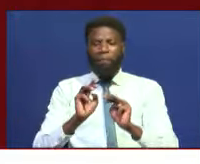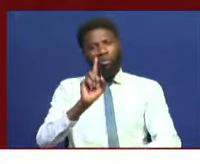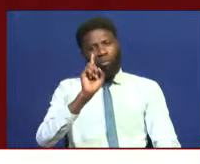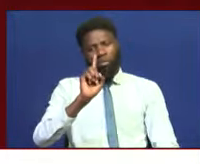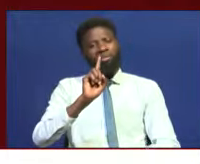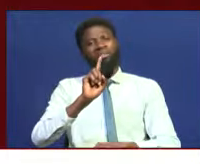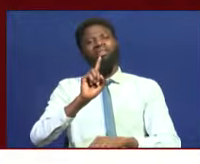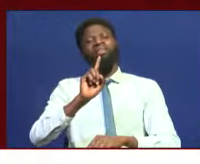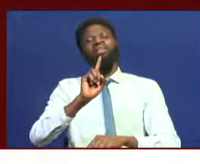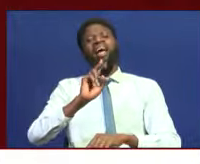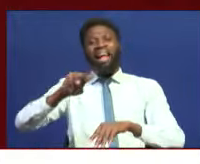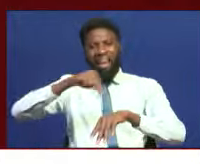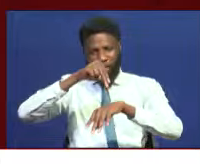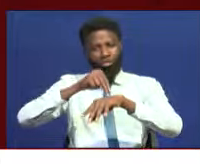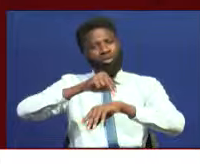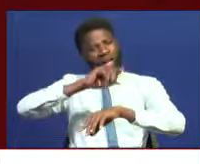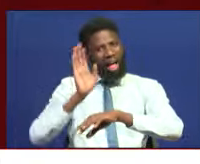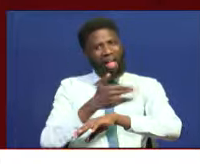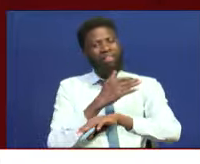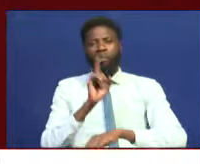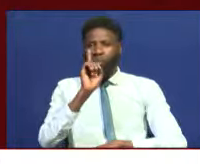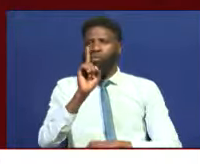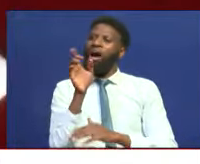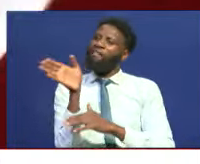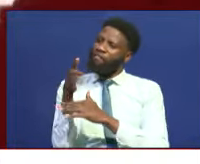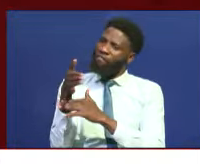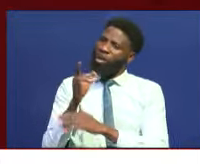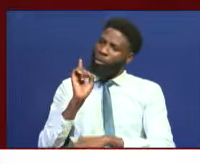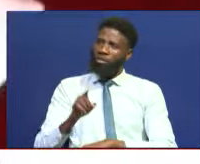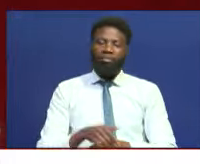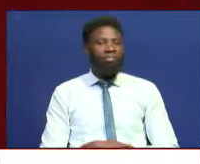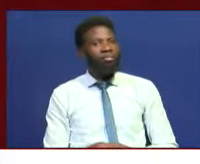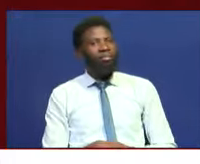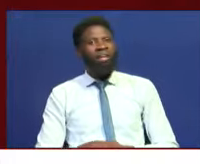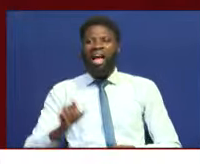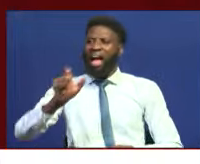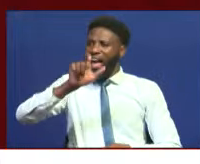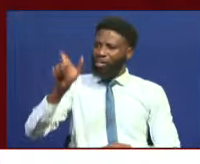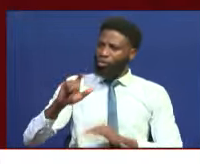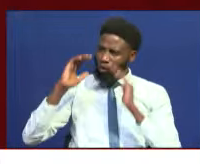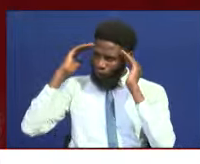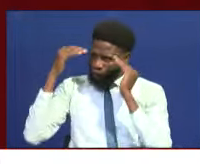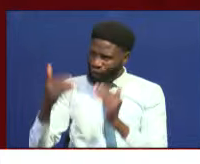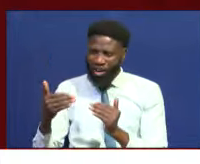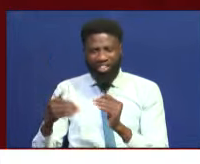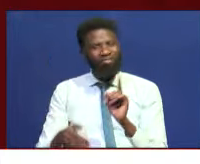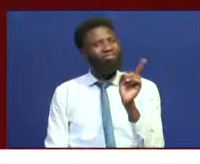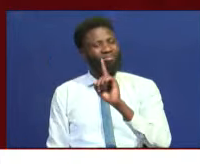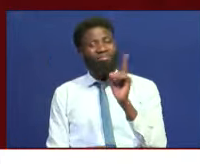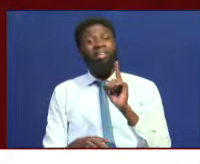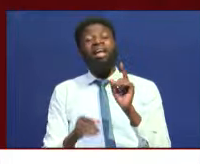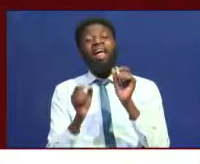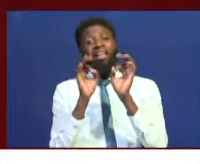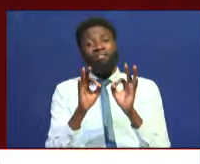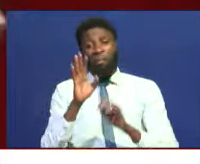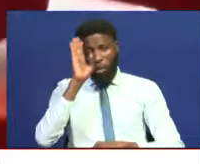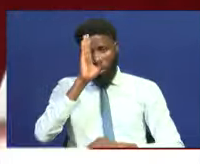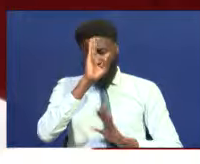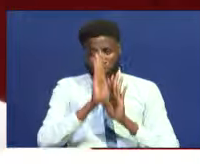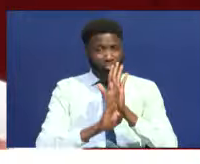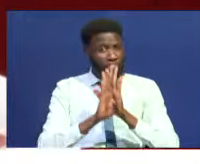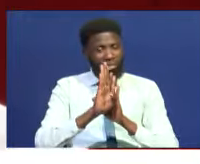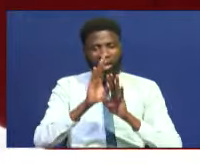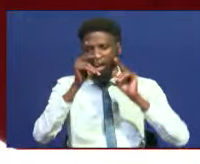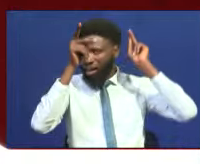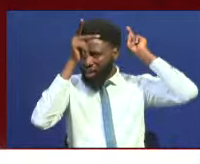anthem. Mambo ya regionalism tuachane nayo. Kama Bungoma inaendelea, Kakamega tunajua itaendelea, Busia itaendelea, na Kenya